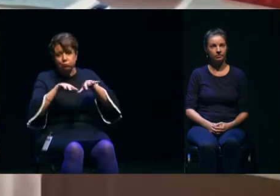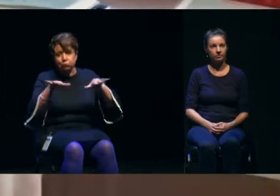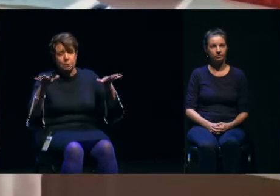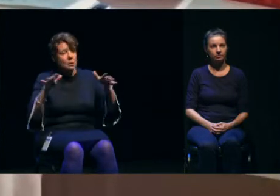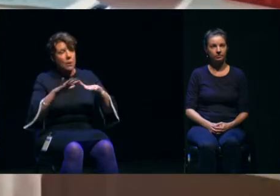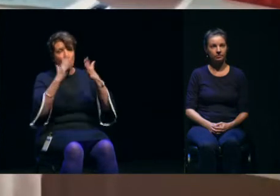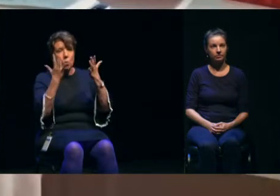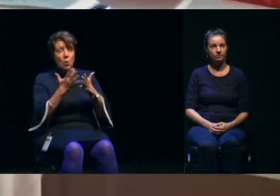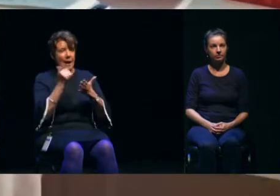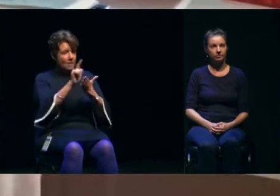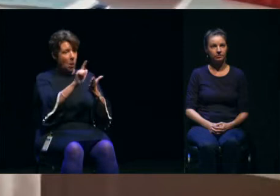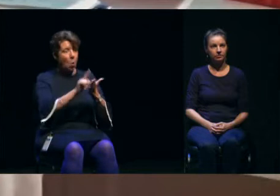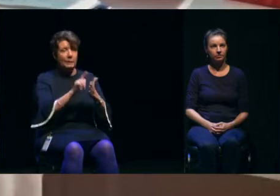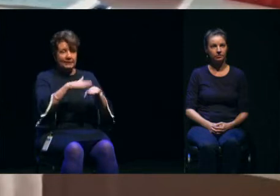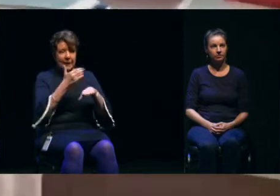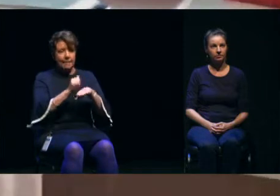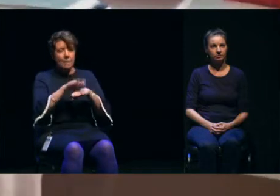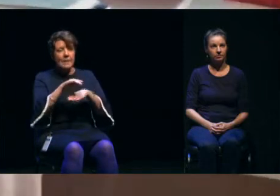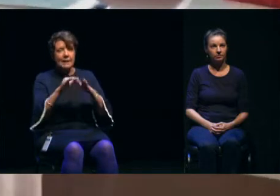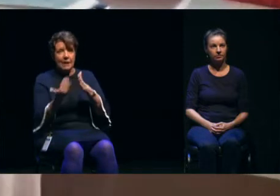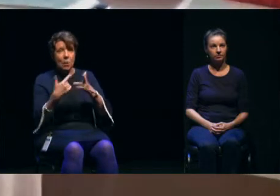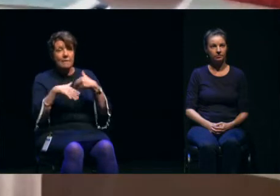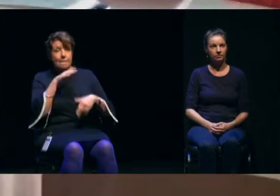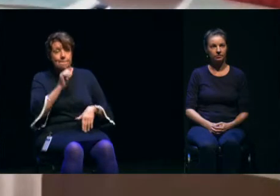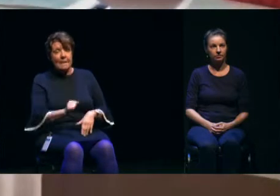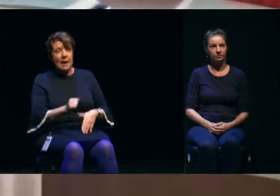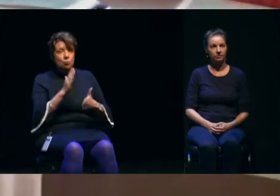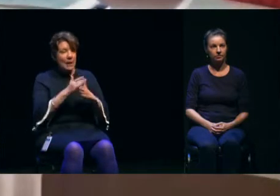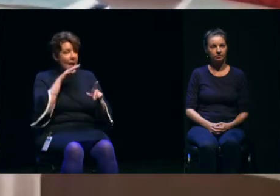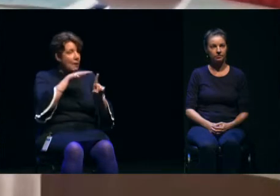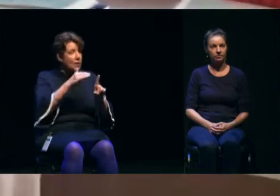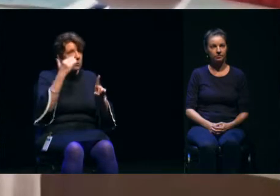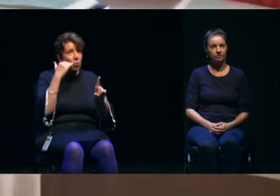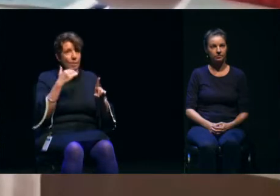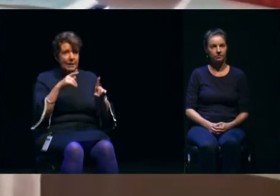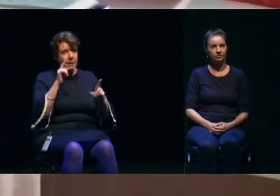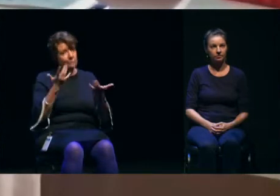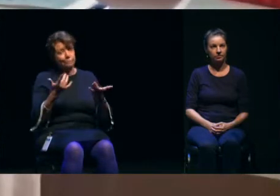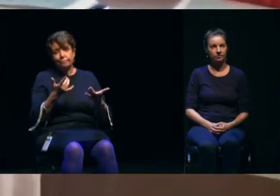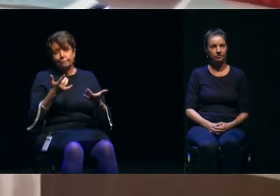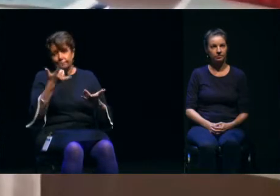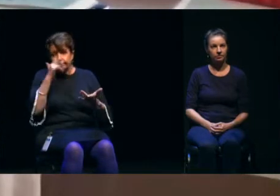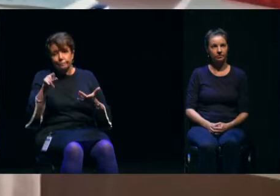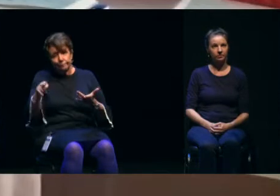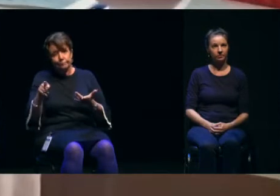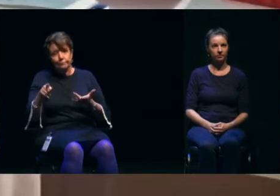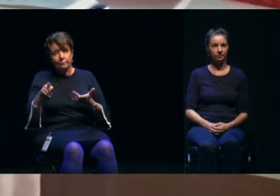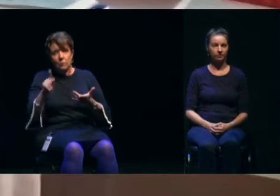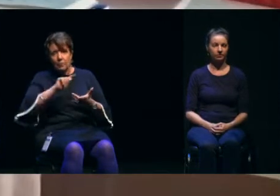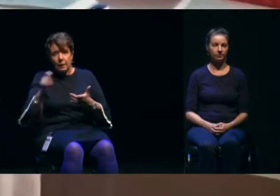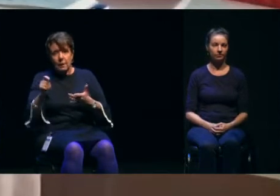it now. And no man, I mean, if a man dares harass a woman, he will pay the consequences. Before, there